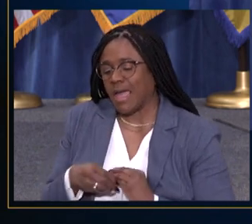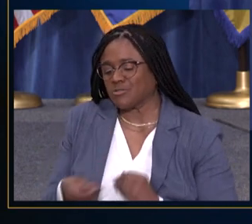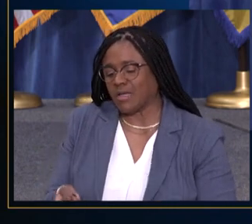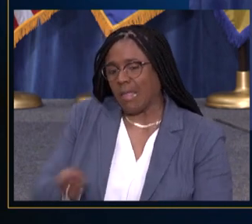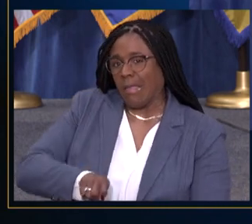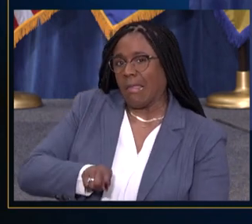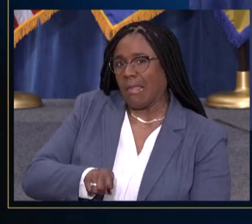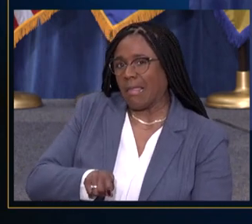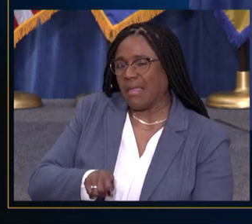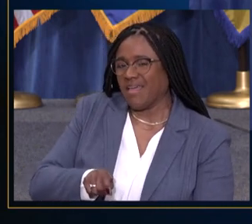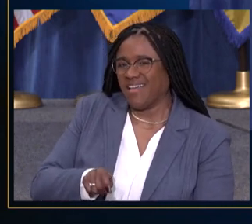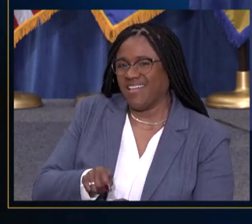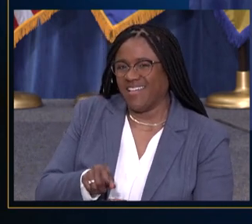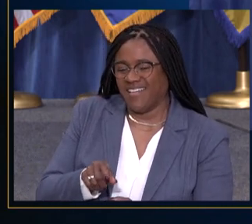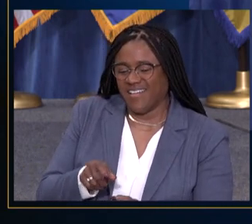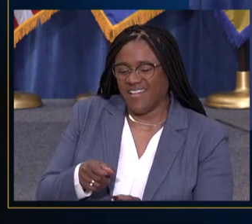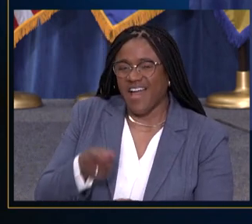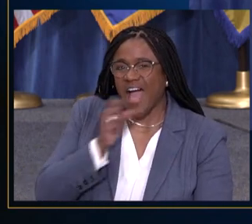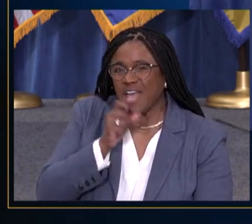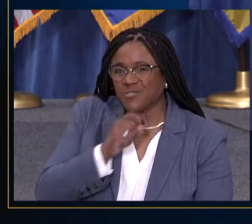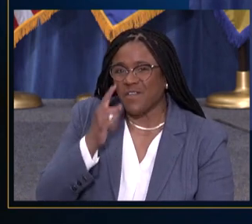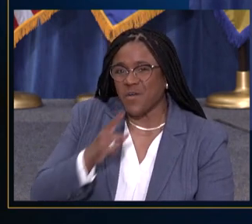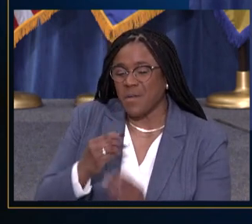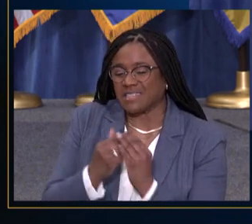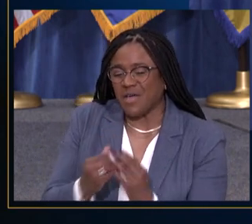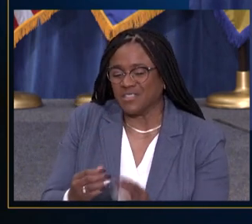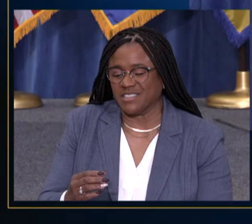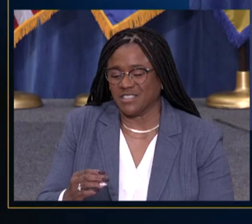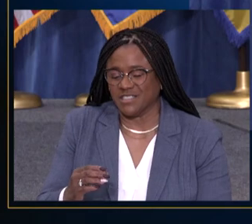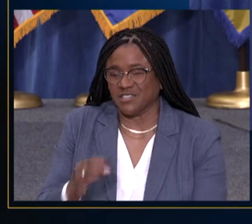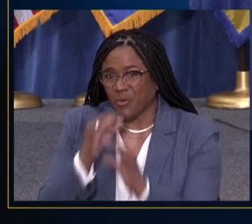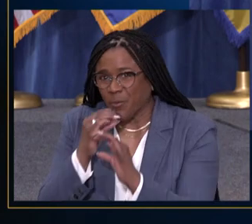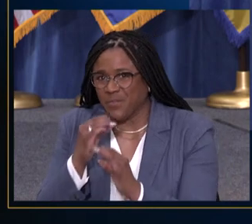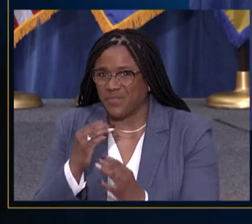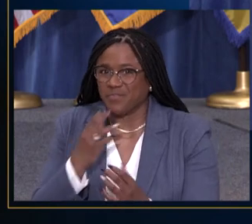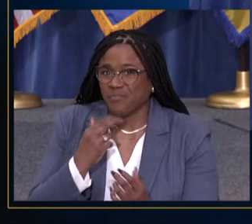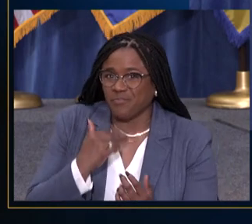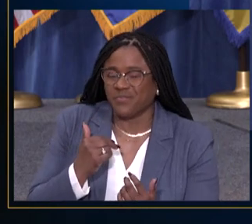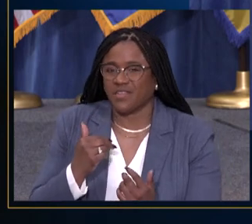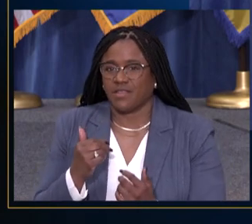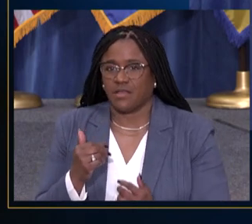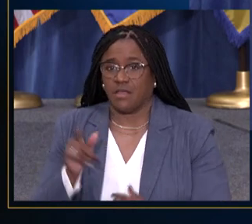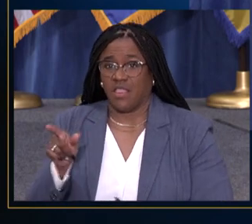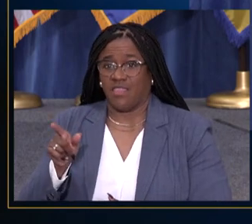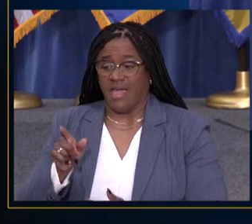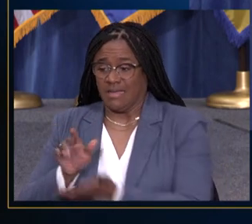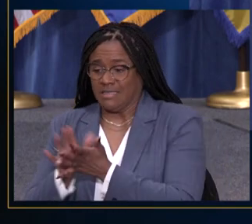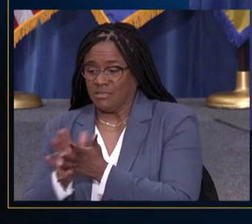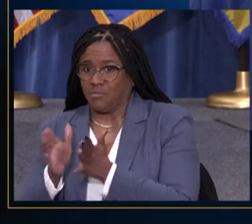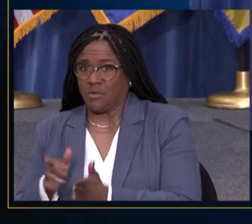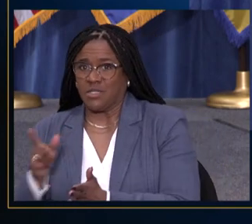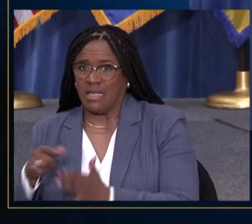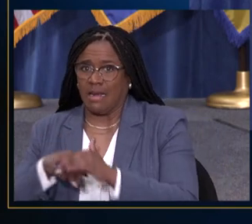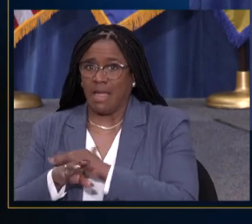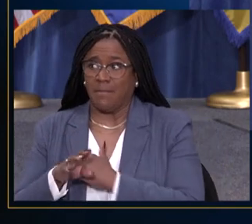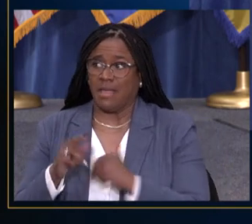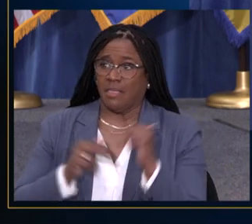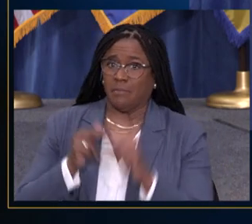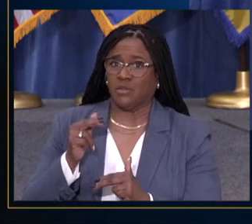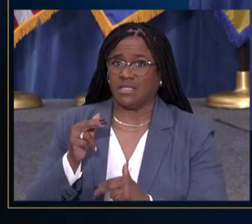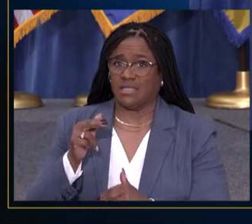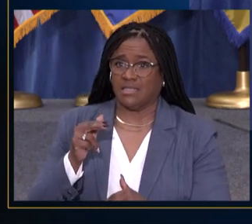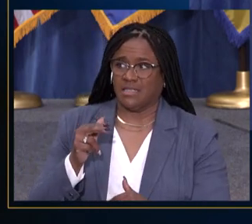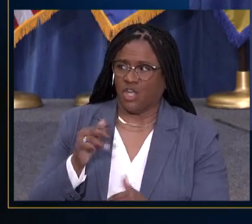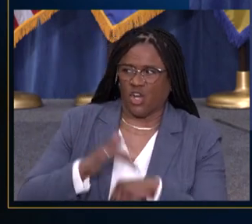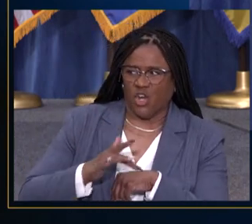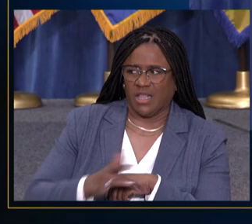cream sandwich. It was the janitor who let me in the school because it was cold outside, the doors weren't open, and we got there early, he let me